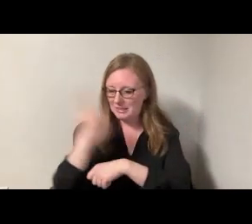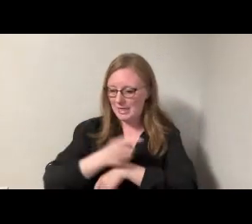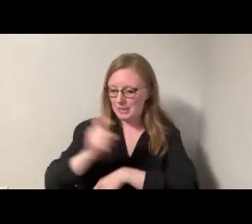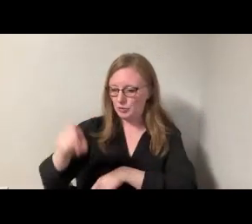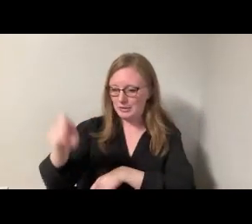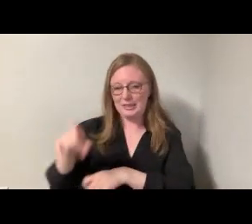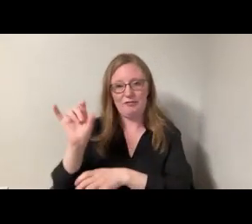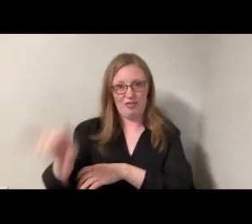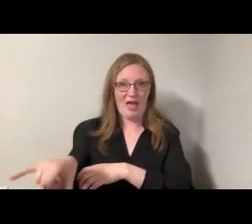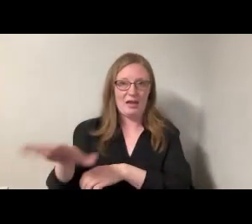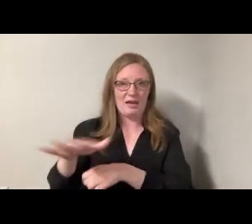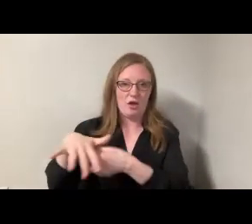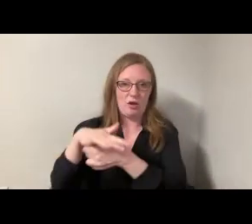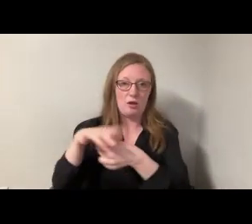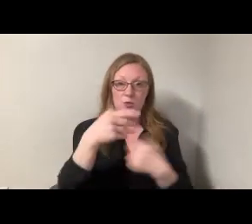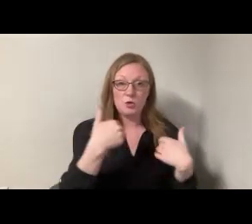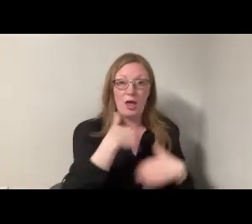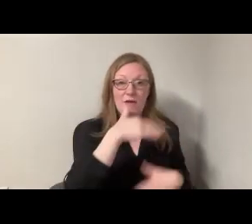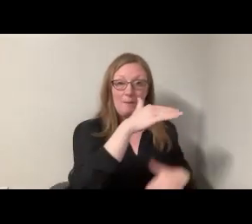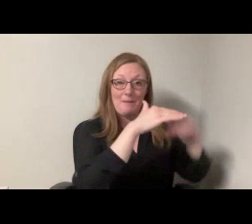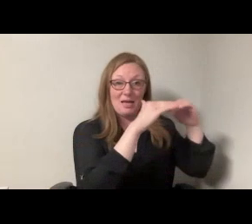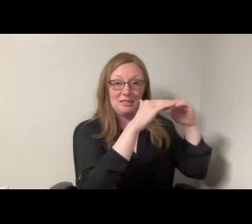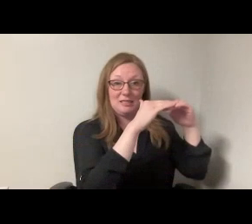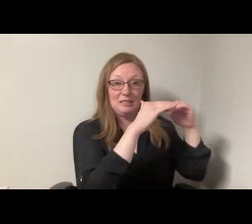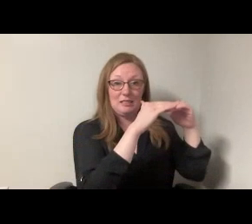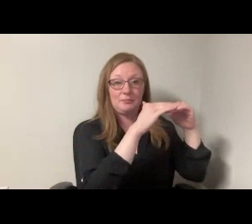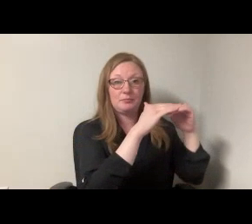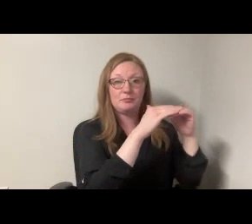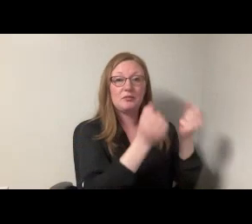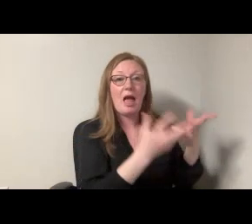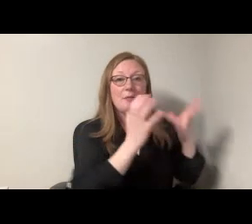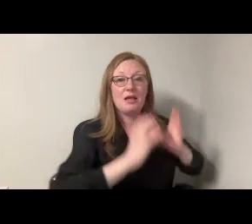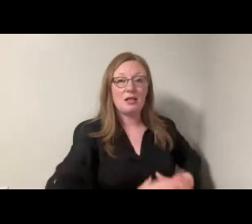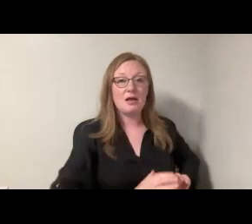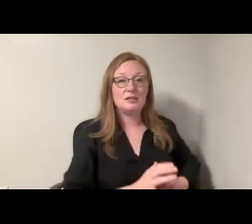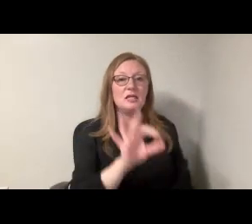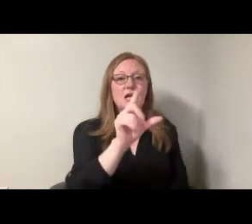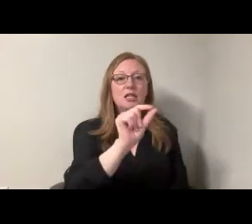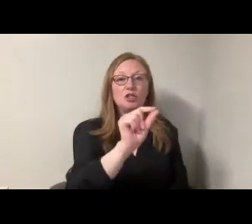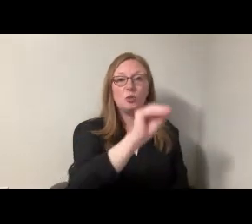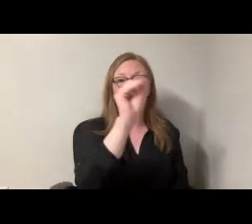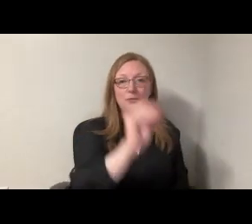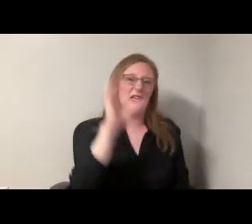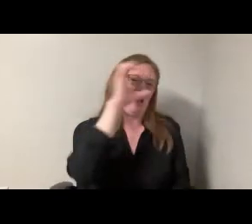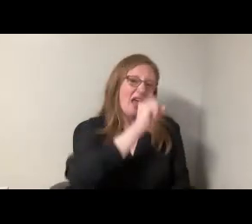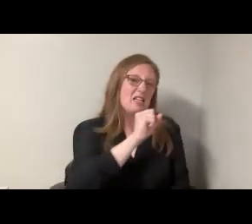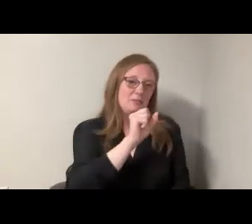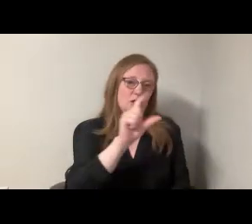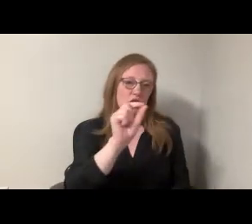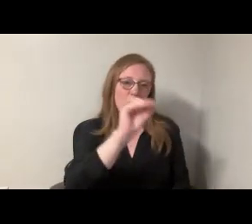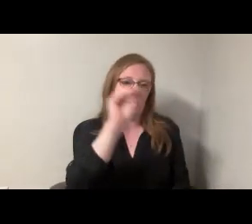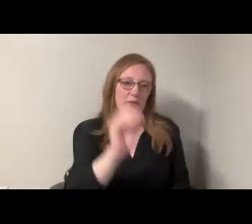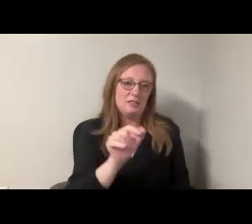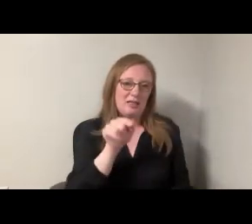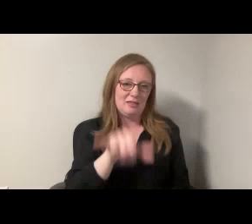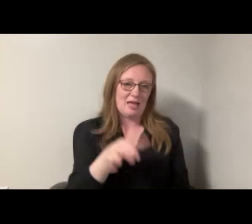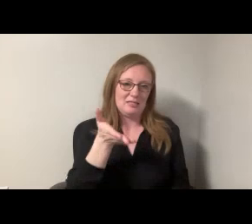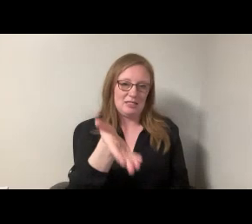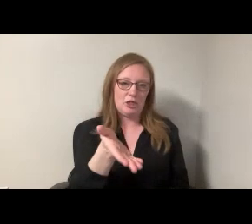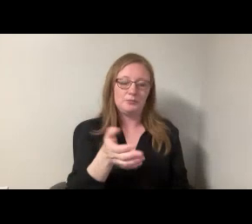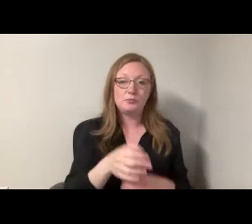you got your capacity, what your capacity date is, and 20% we're estimating it's this here. So you're